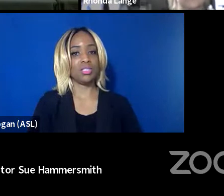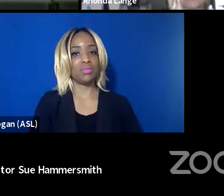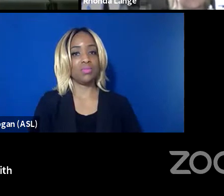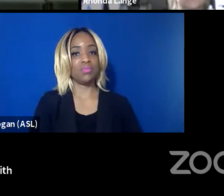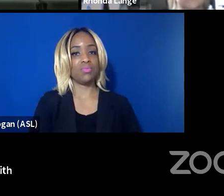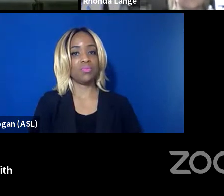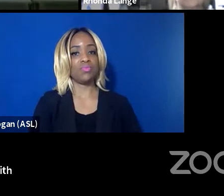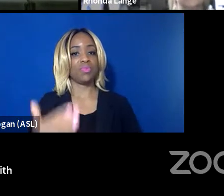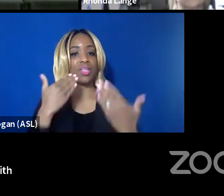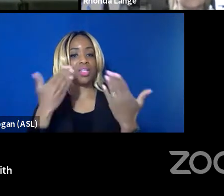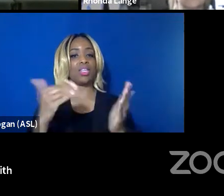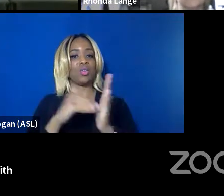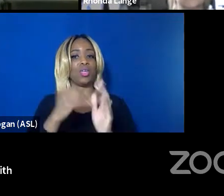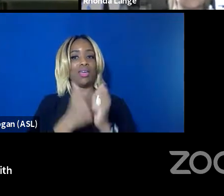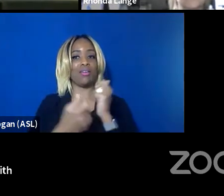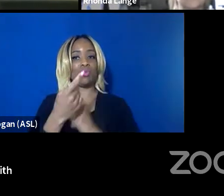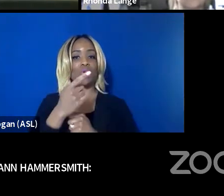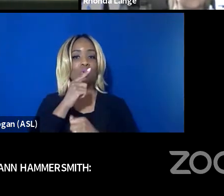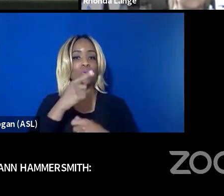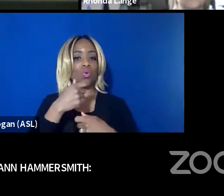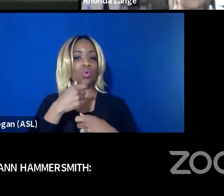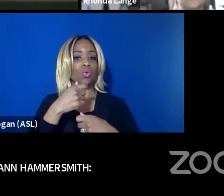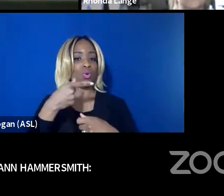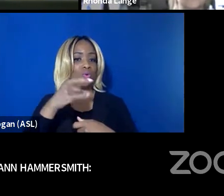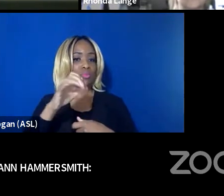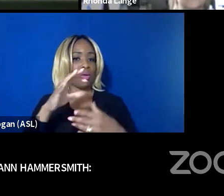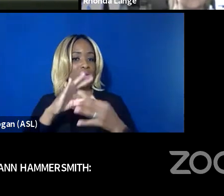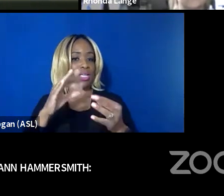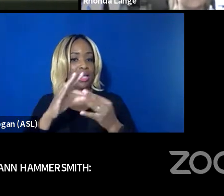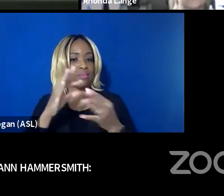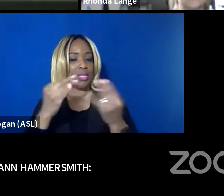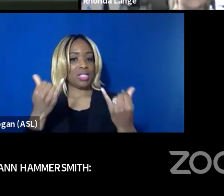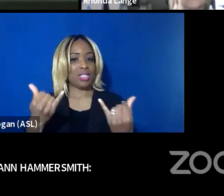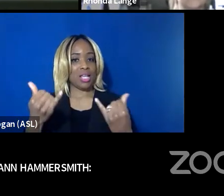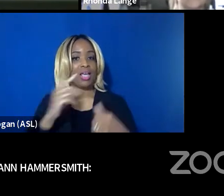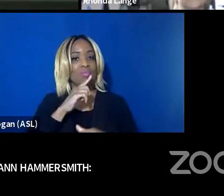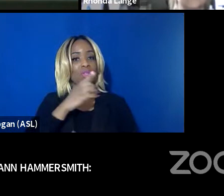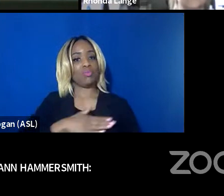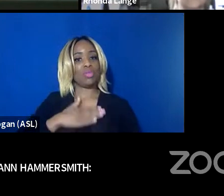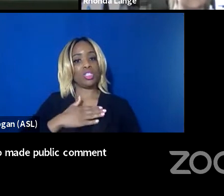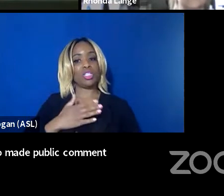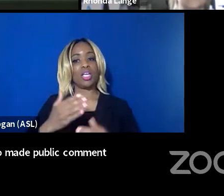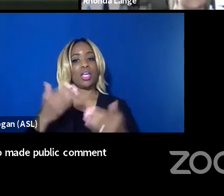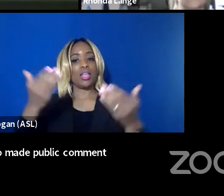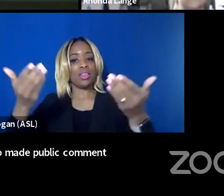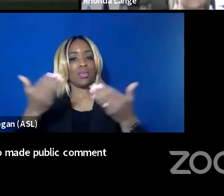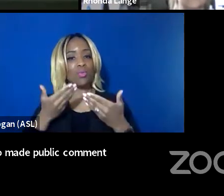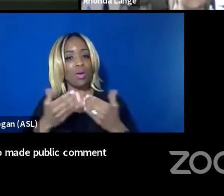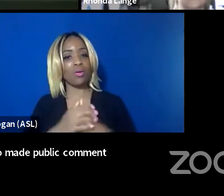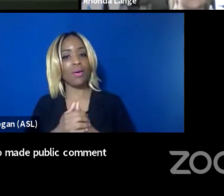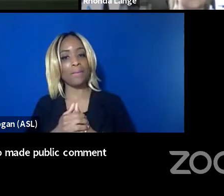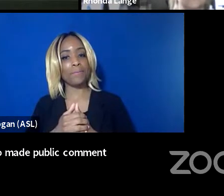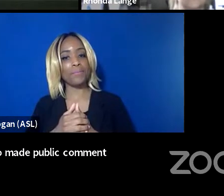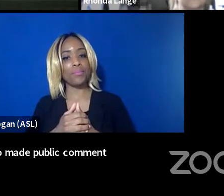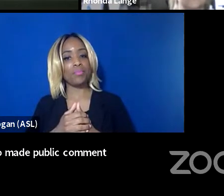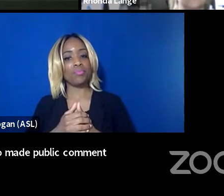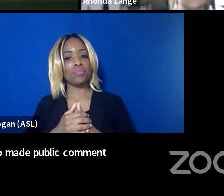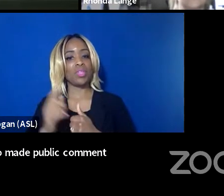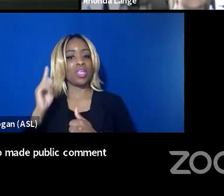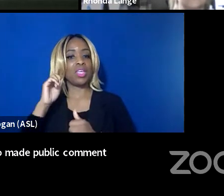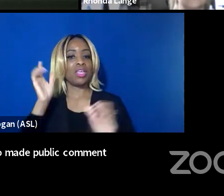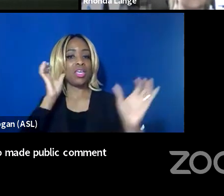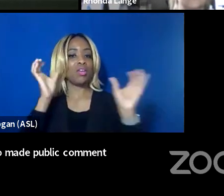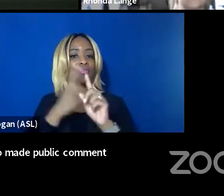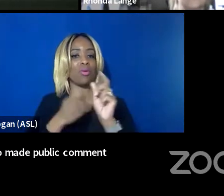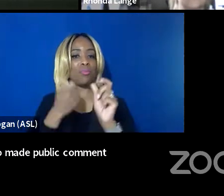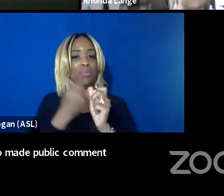Thank you again for everyone who made public comment tonight. We truly appreciate the warm welcome we received here and hearing from